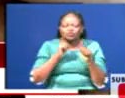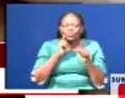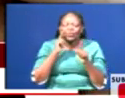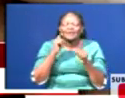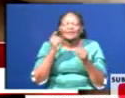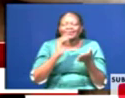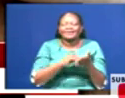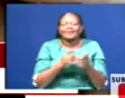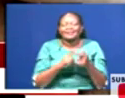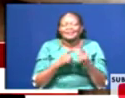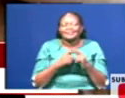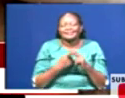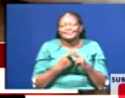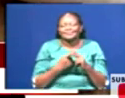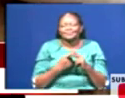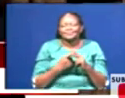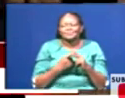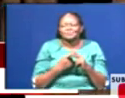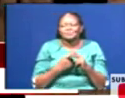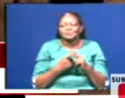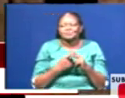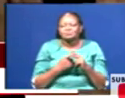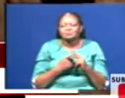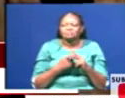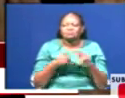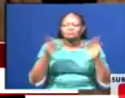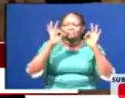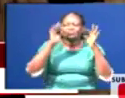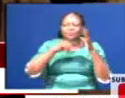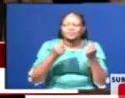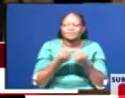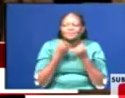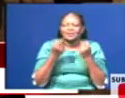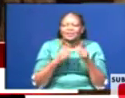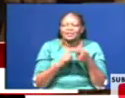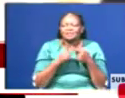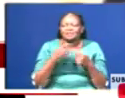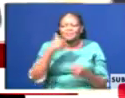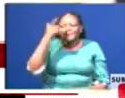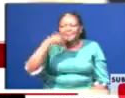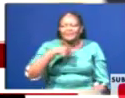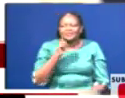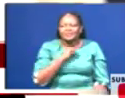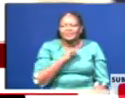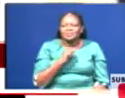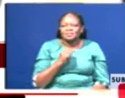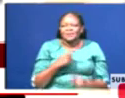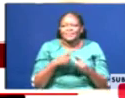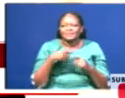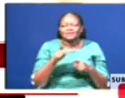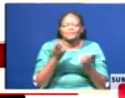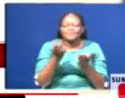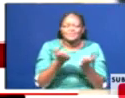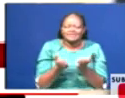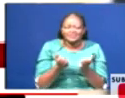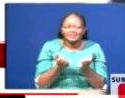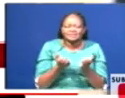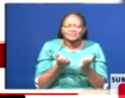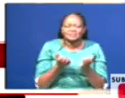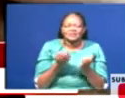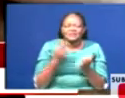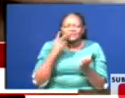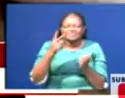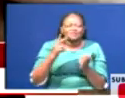start wondering what is happening. Kamau may be visually impaired, but his business vision is sharp and